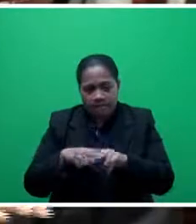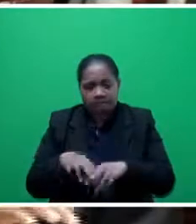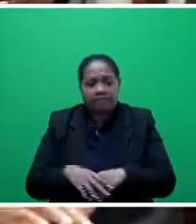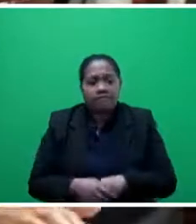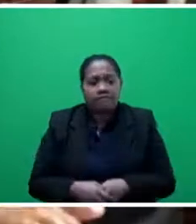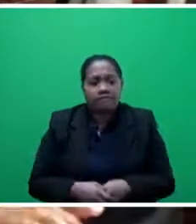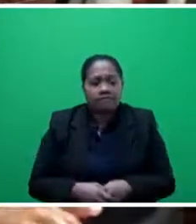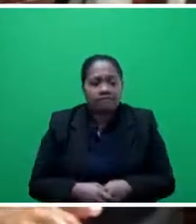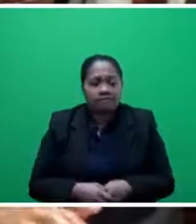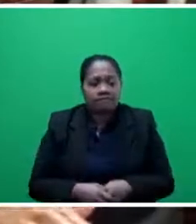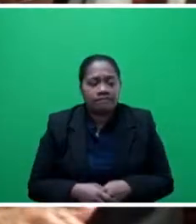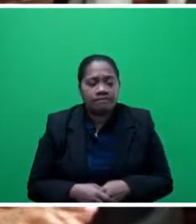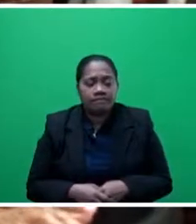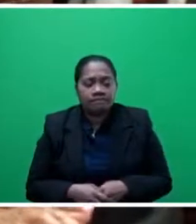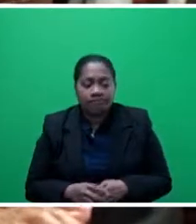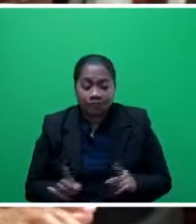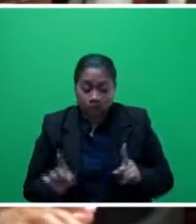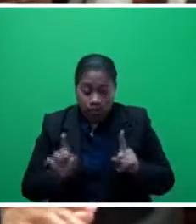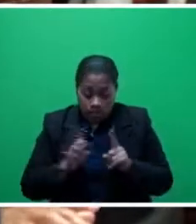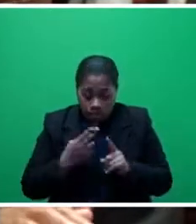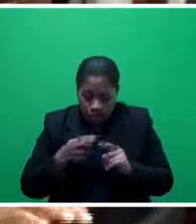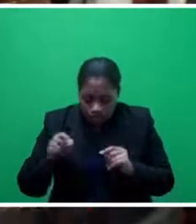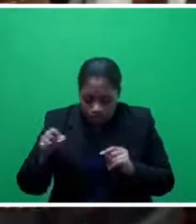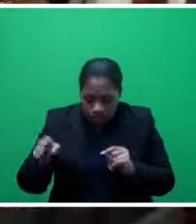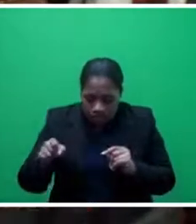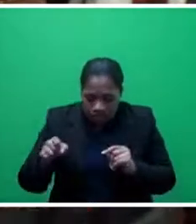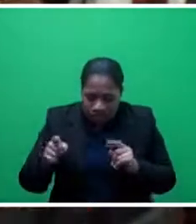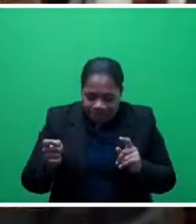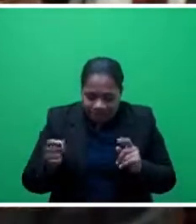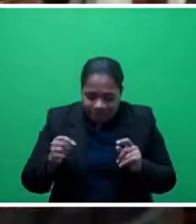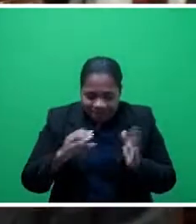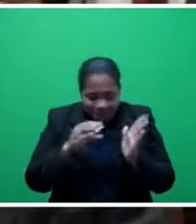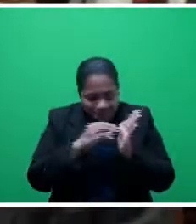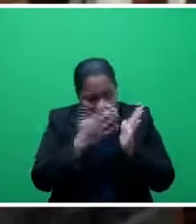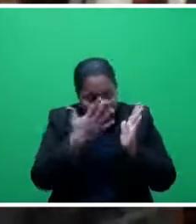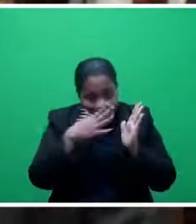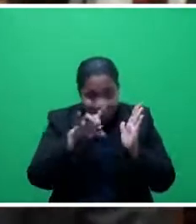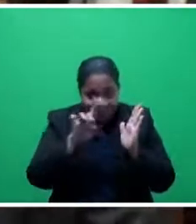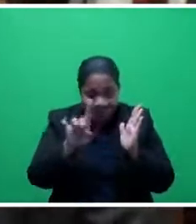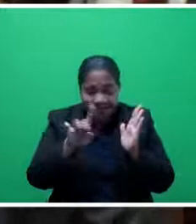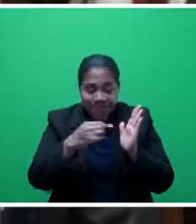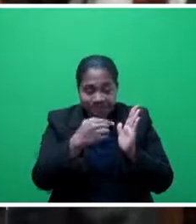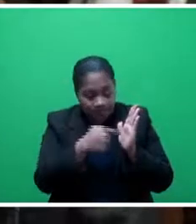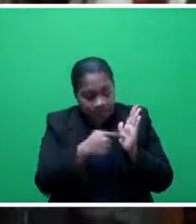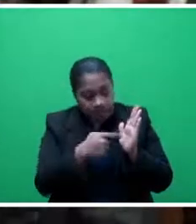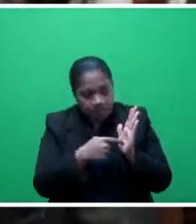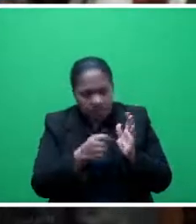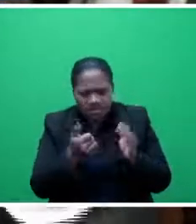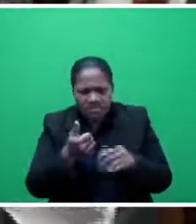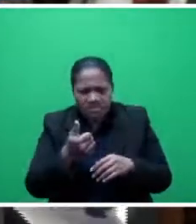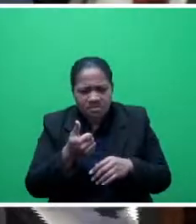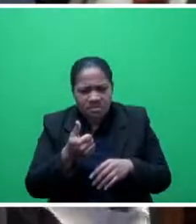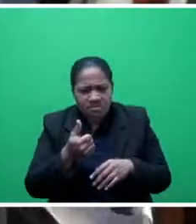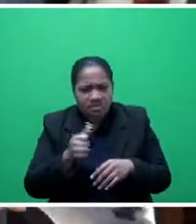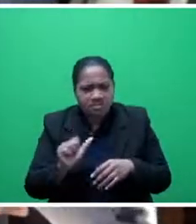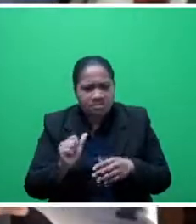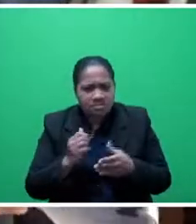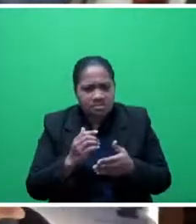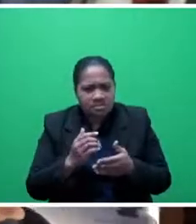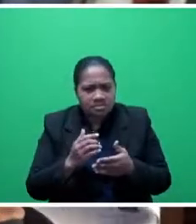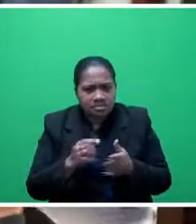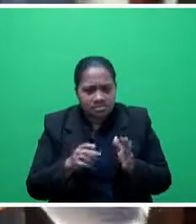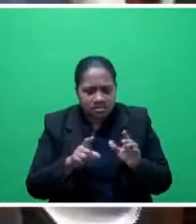Excuse me, Mr. Speaker, sir. Clause 2 of the bill, Mr. Speaker, sir, amends Section 51 of the Act to allow RBF to increase the limit for outstanding